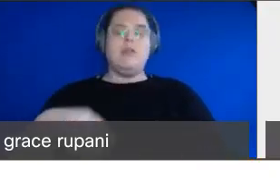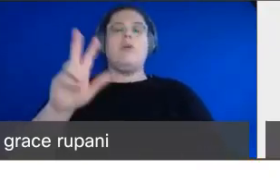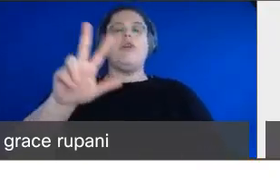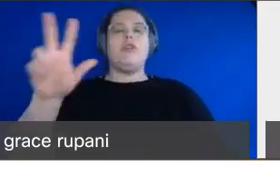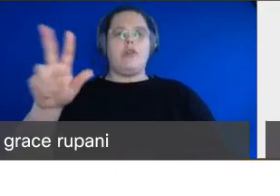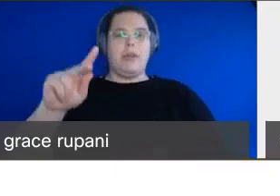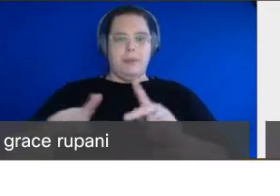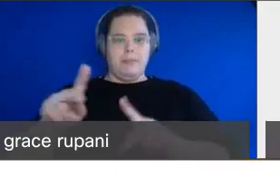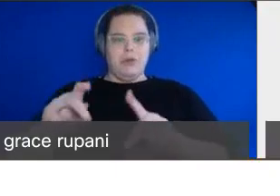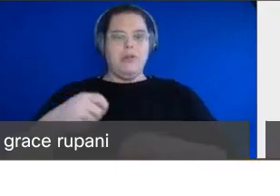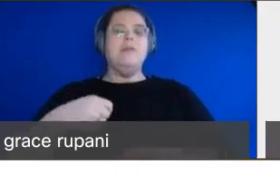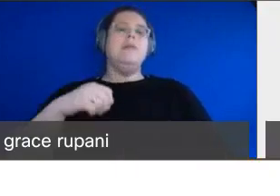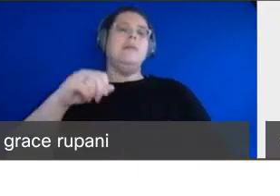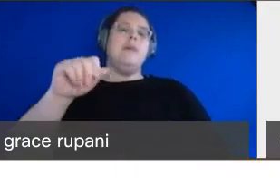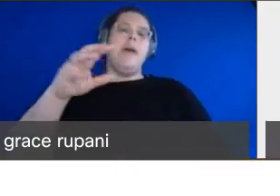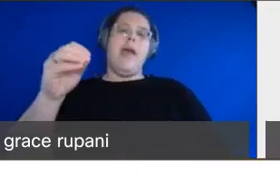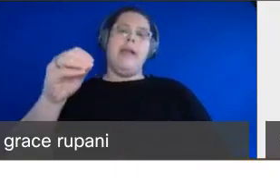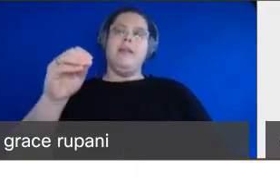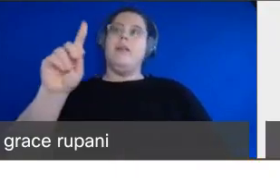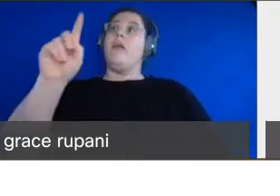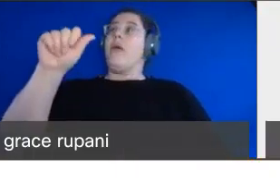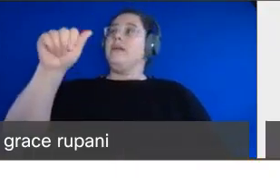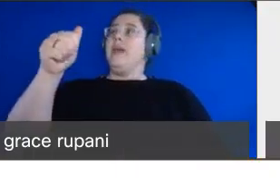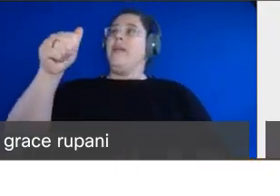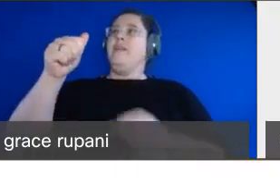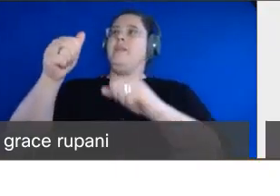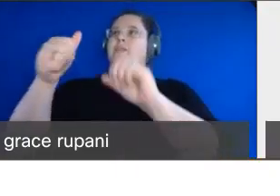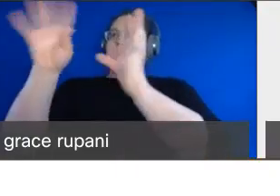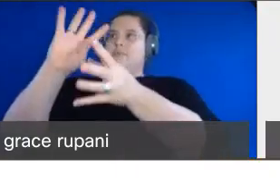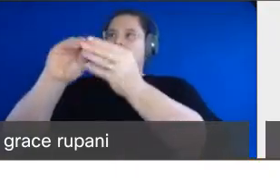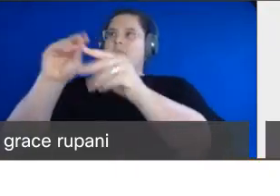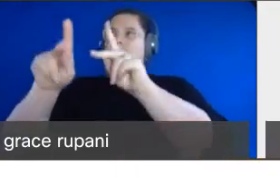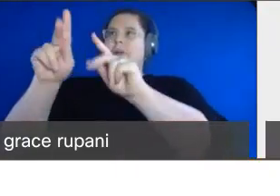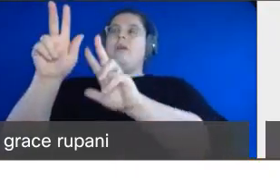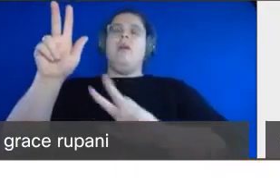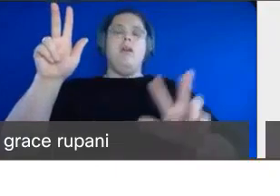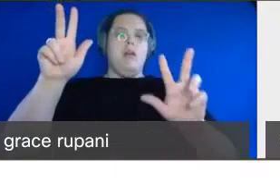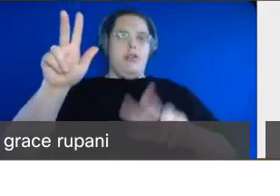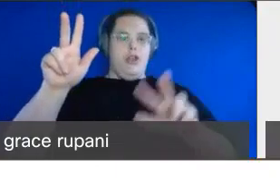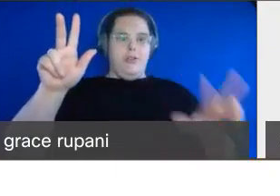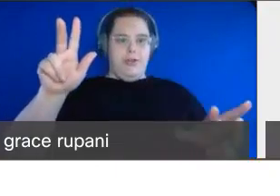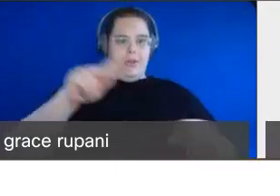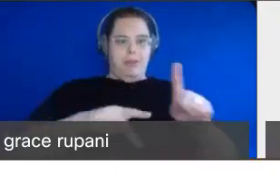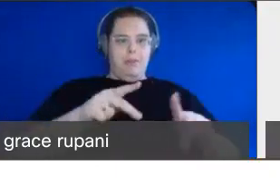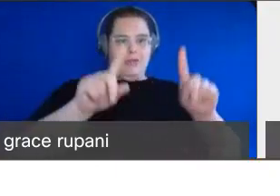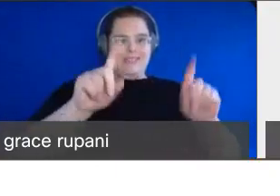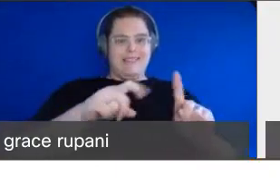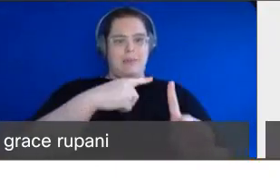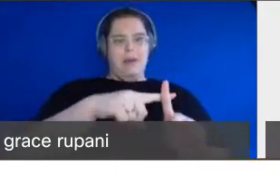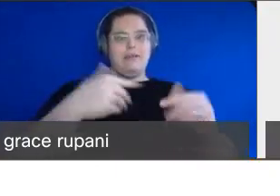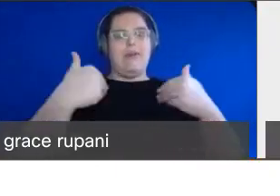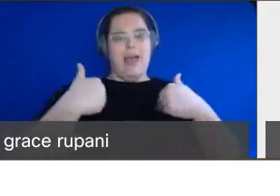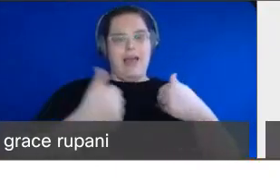so 30% of the people in ResHab have tested positive. And of those confirmed COVID